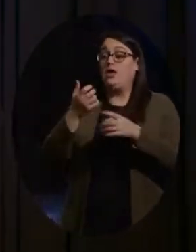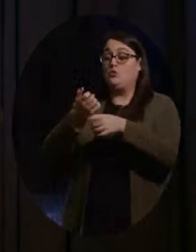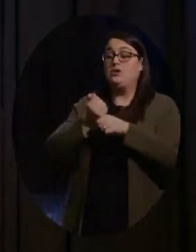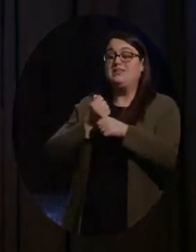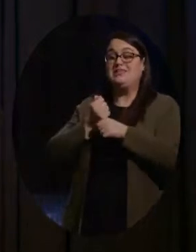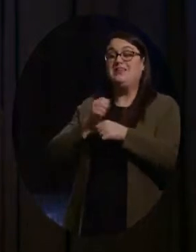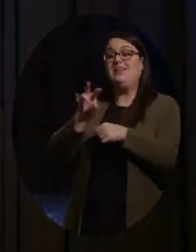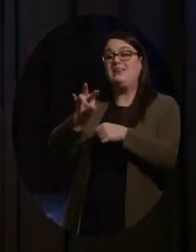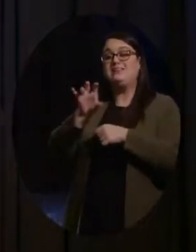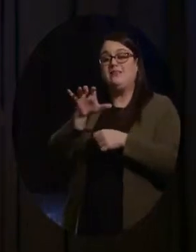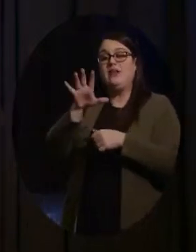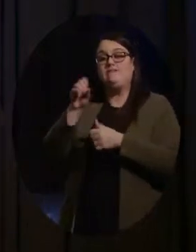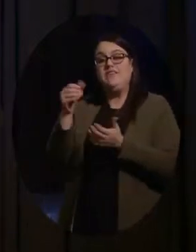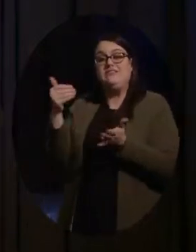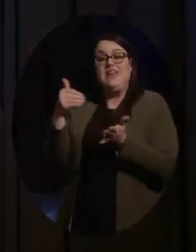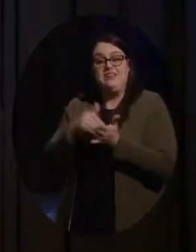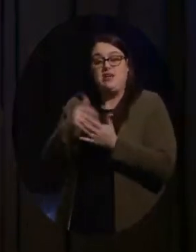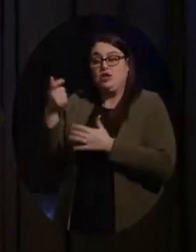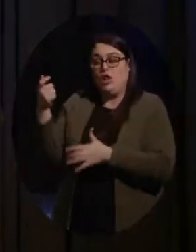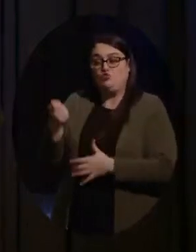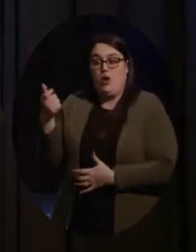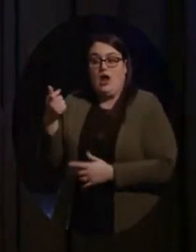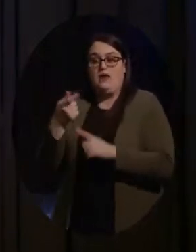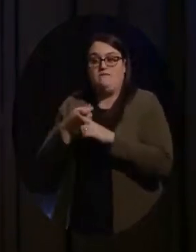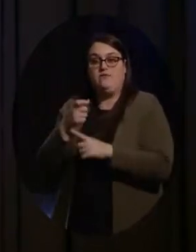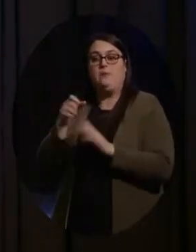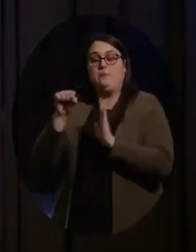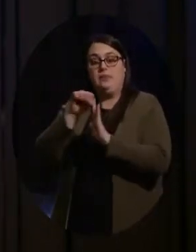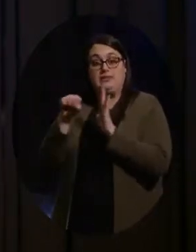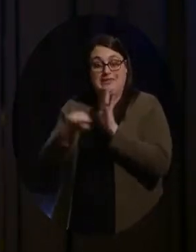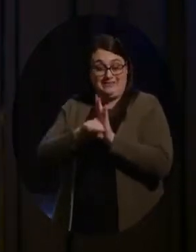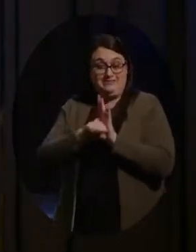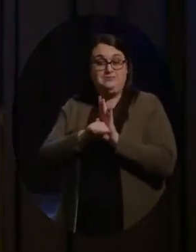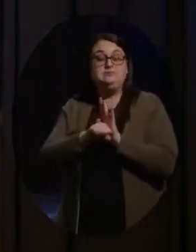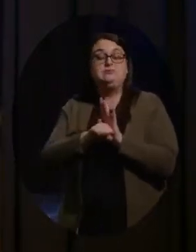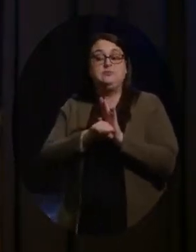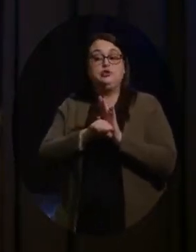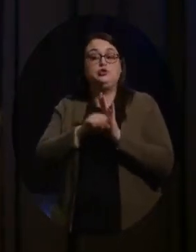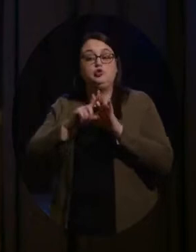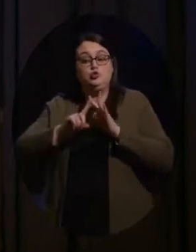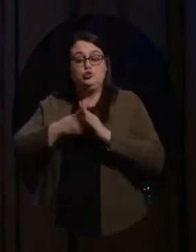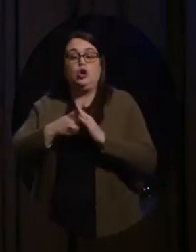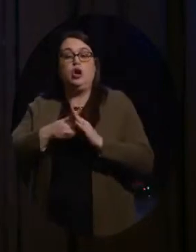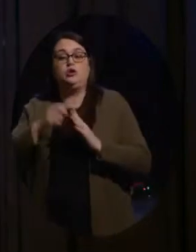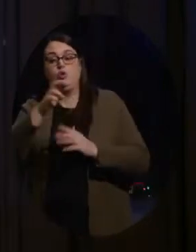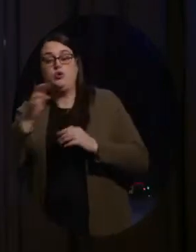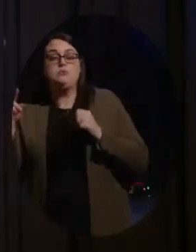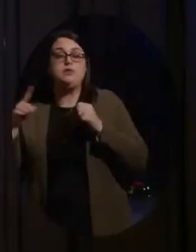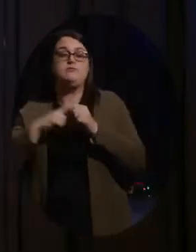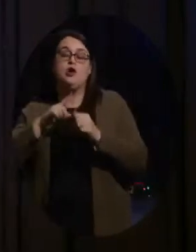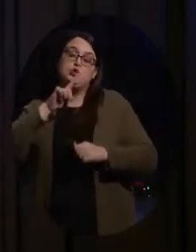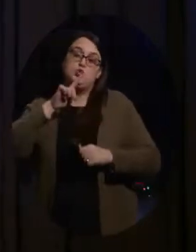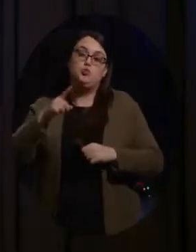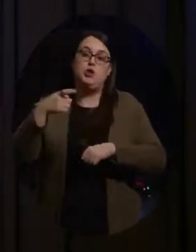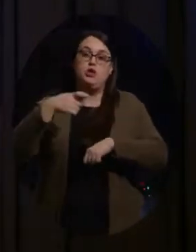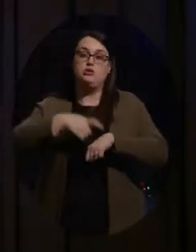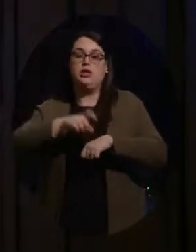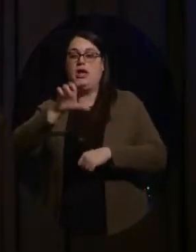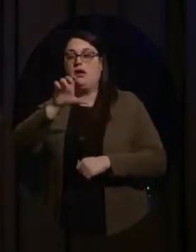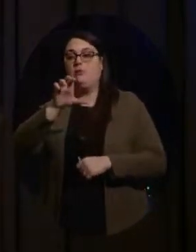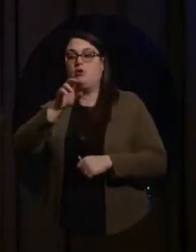a $750,000 grant from the Commonwealth of Virginia to launch Richmond's first real-time crime